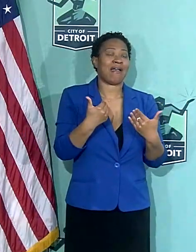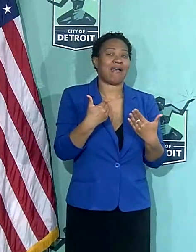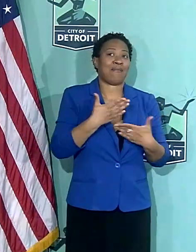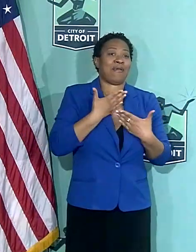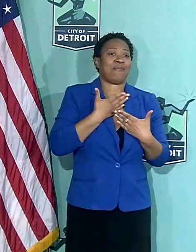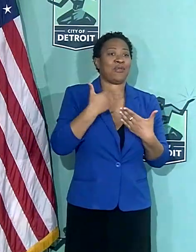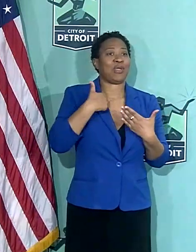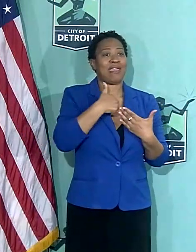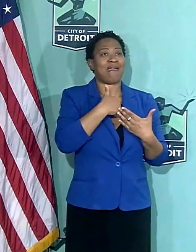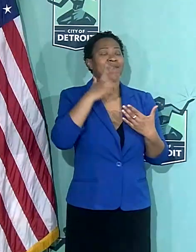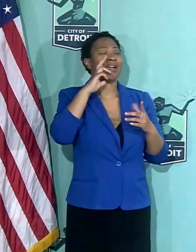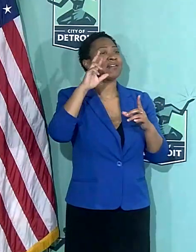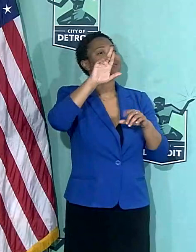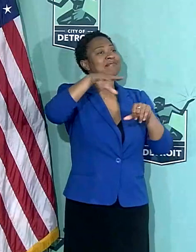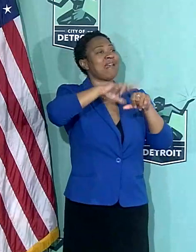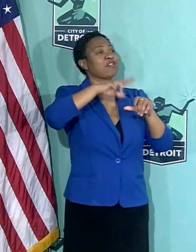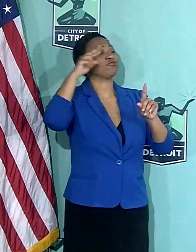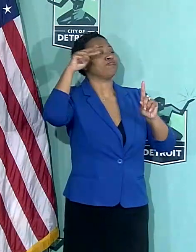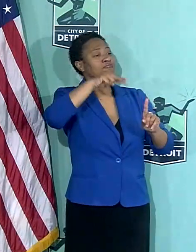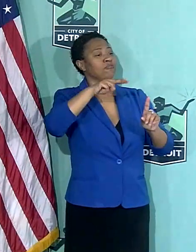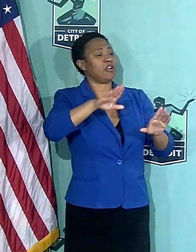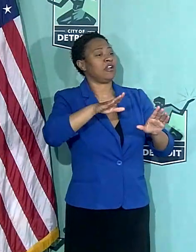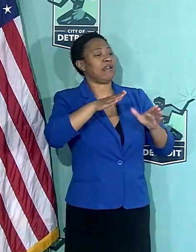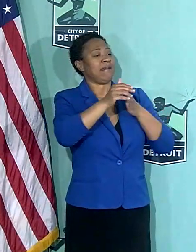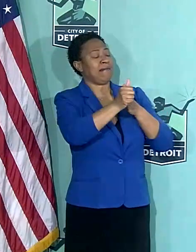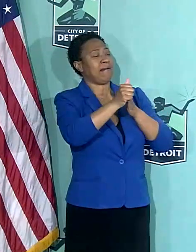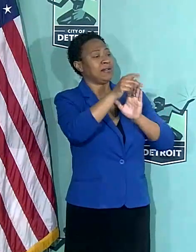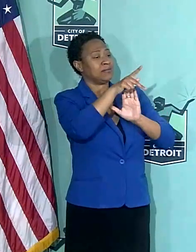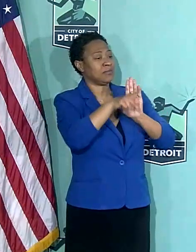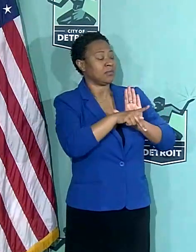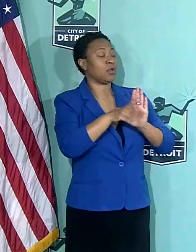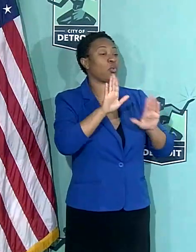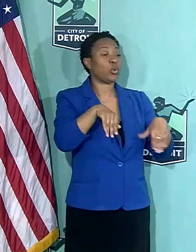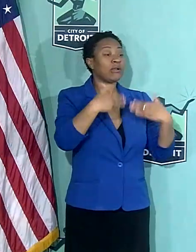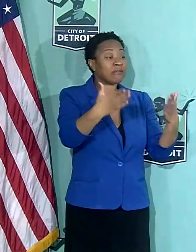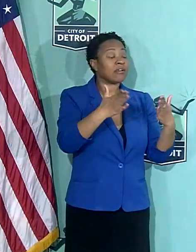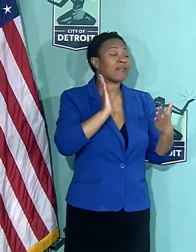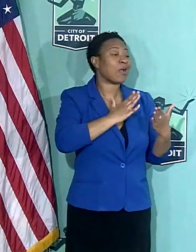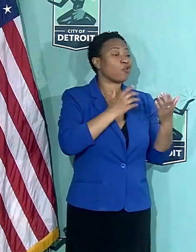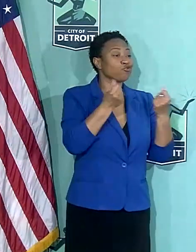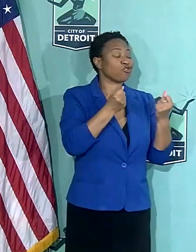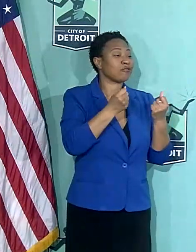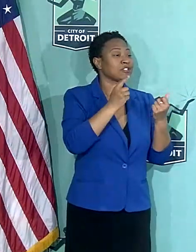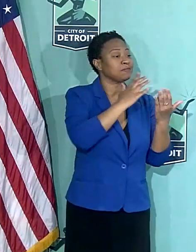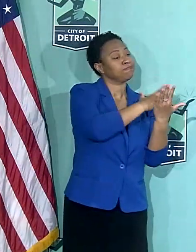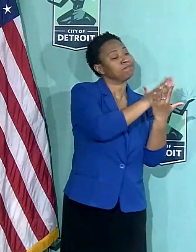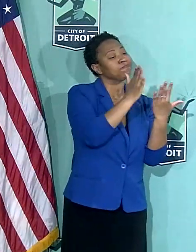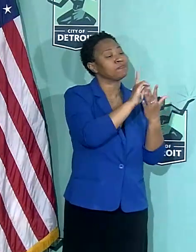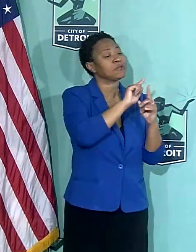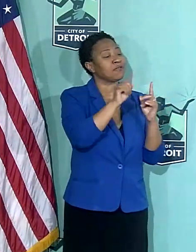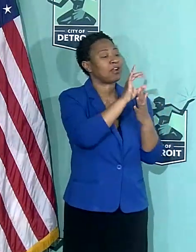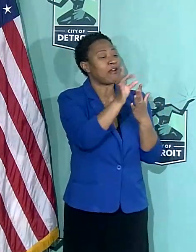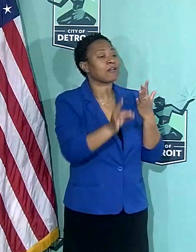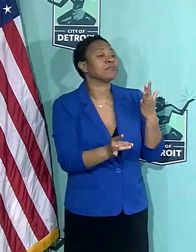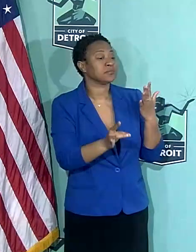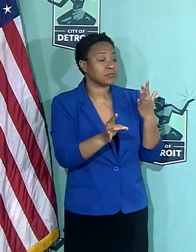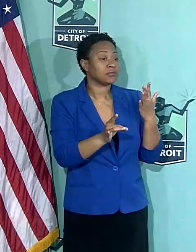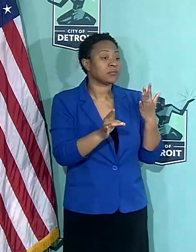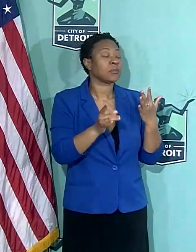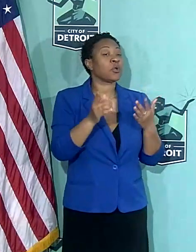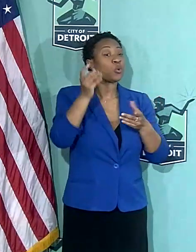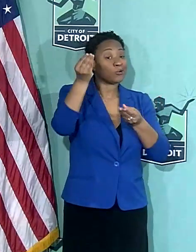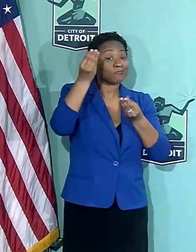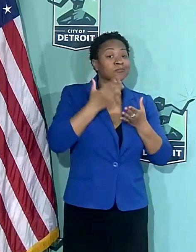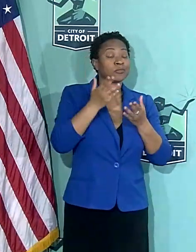this, and we will provide the drivers a range of options. And Glenn Tolbert, the union president,